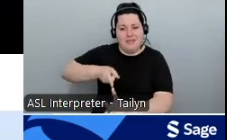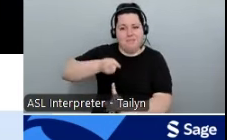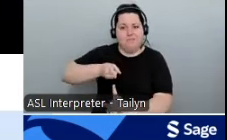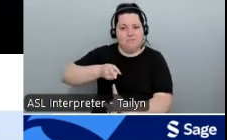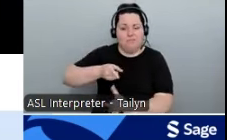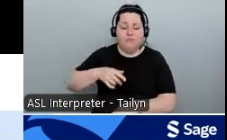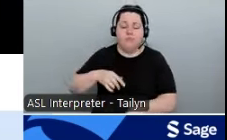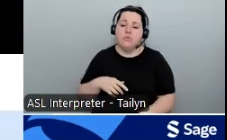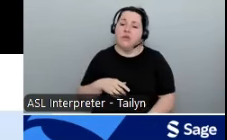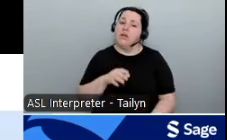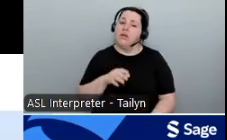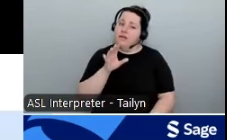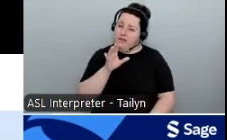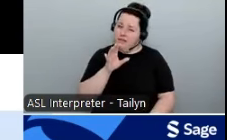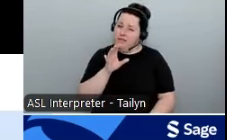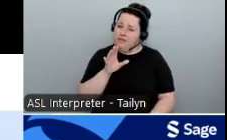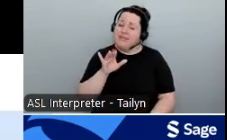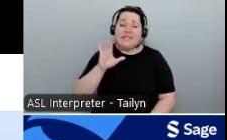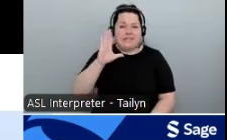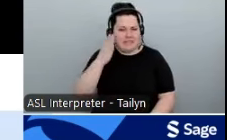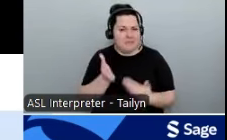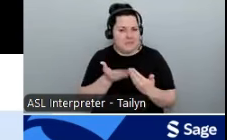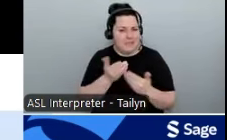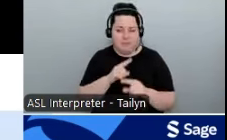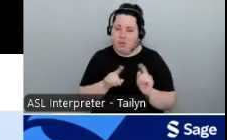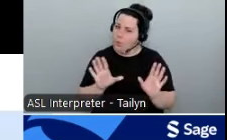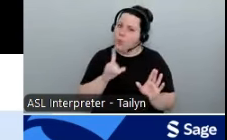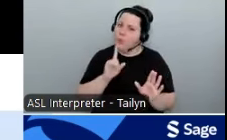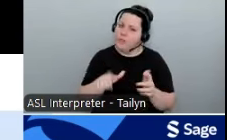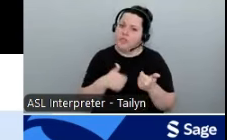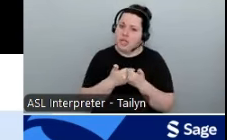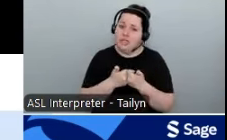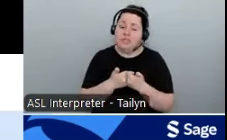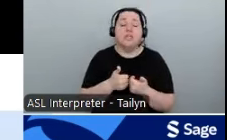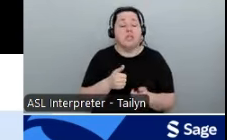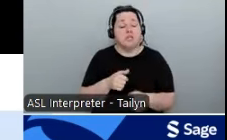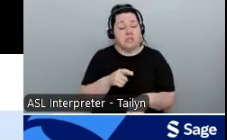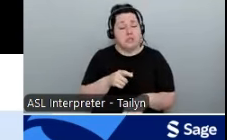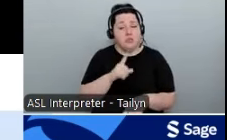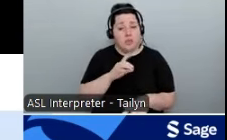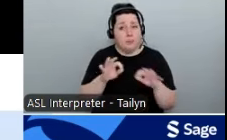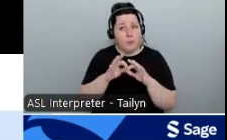more challenging than it may appear, but this is an important strategy to think about.